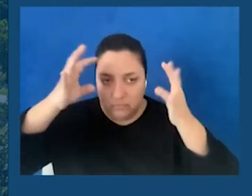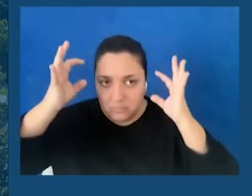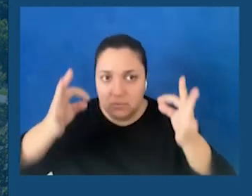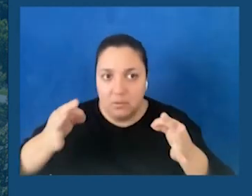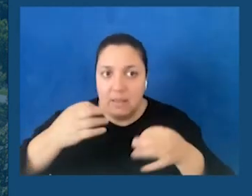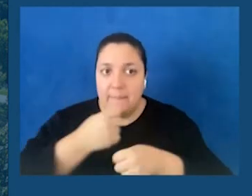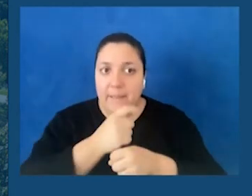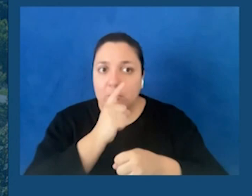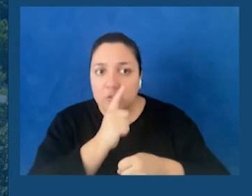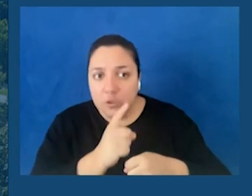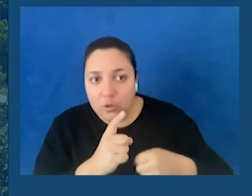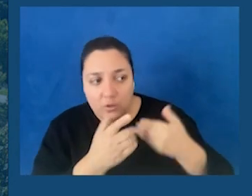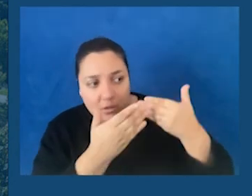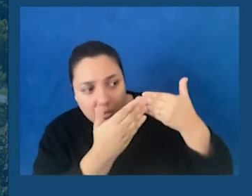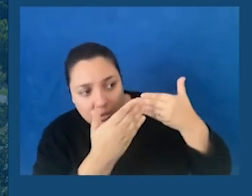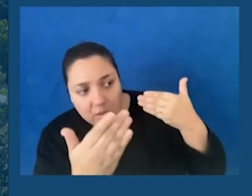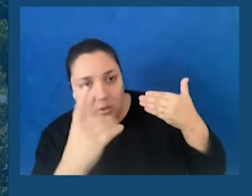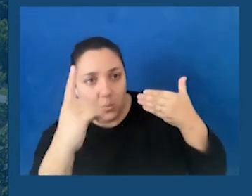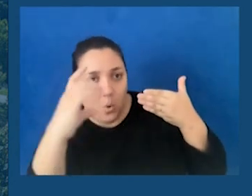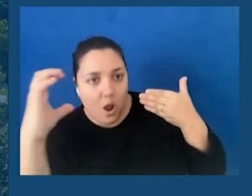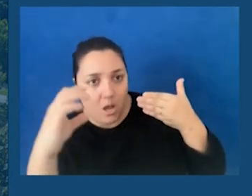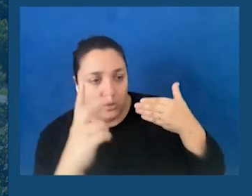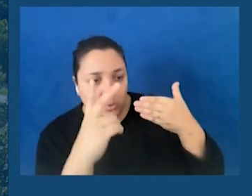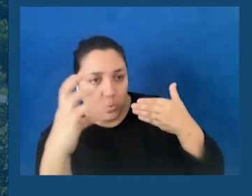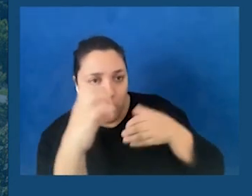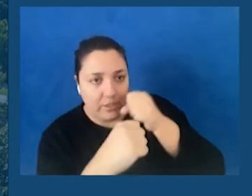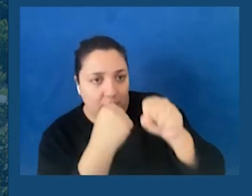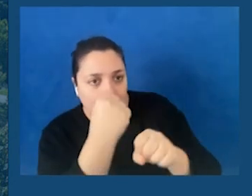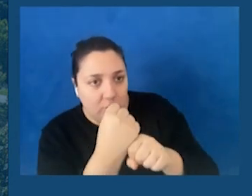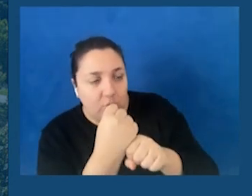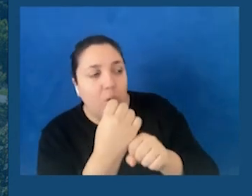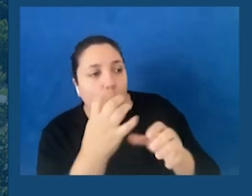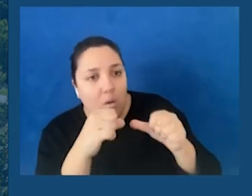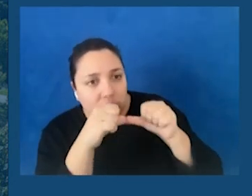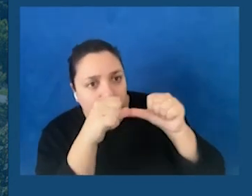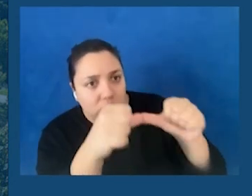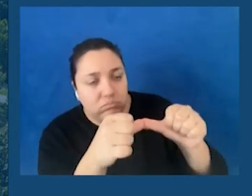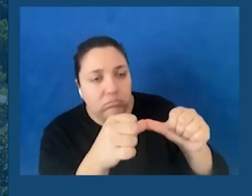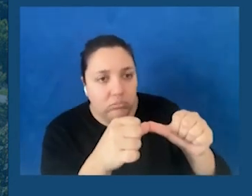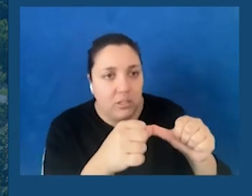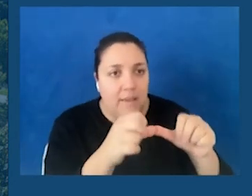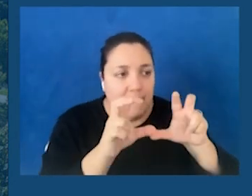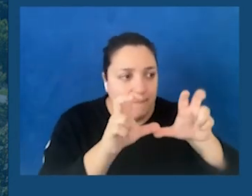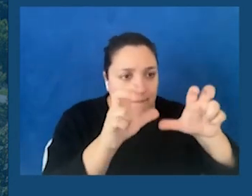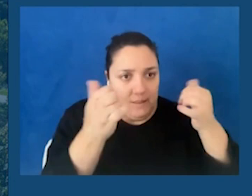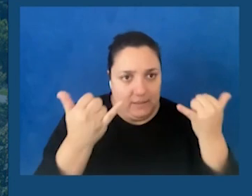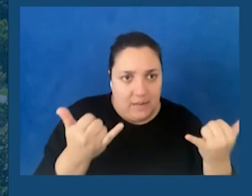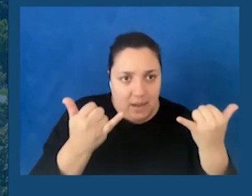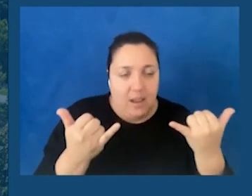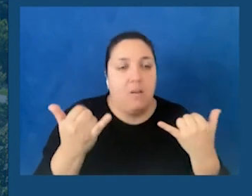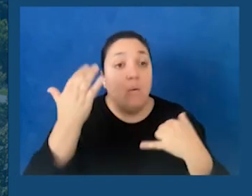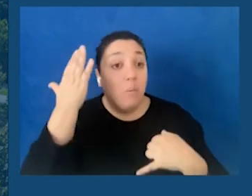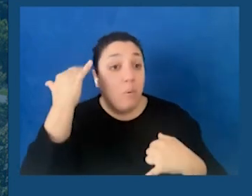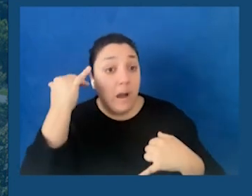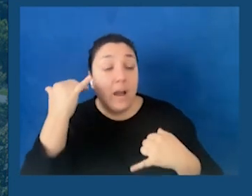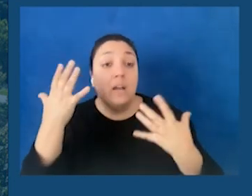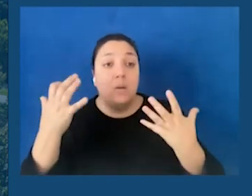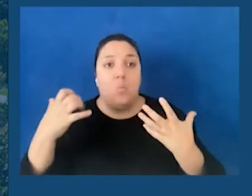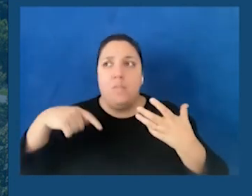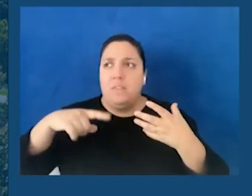200 years, we have a moral responsibility to make the investments now so this incredible